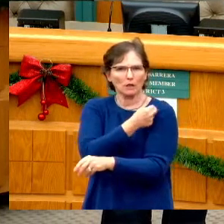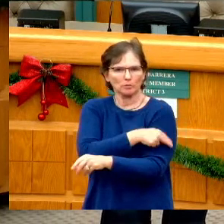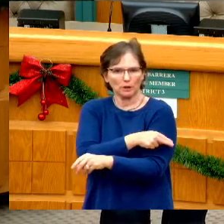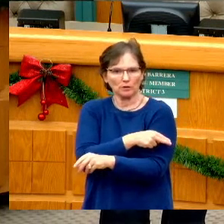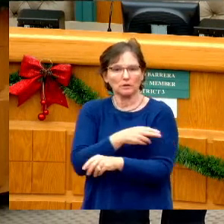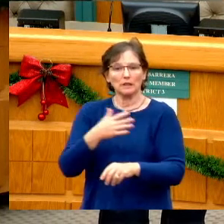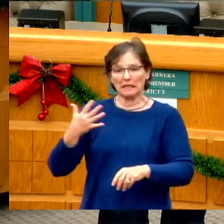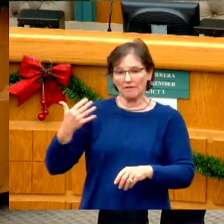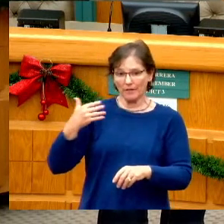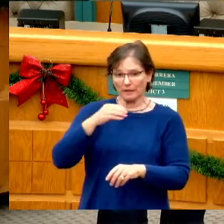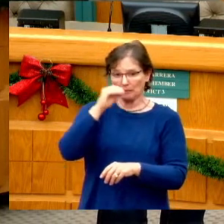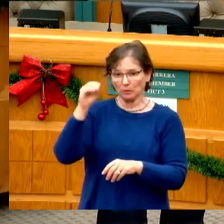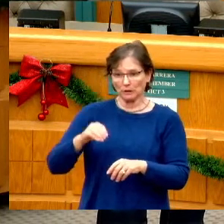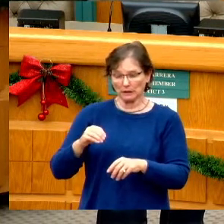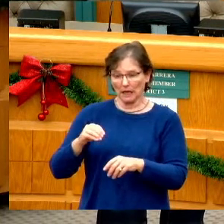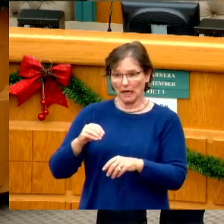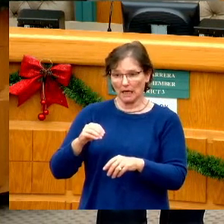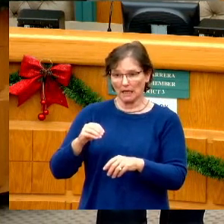positive.